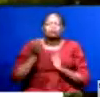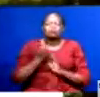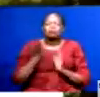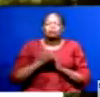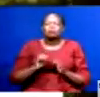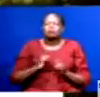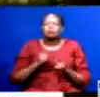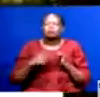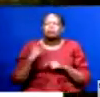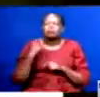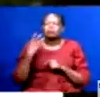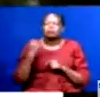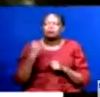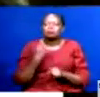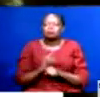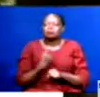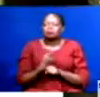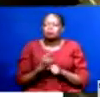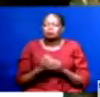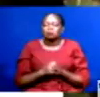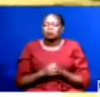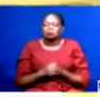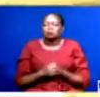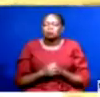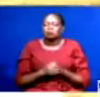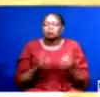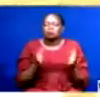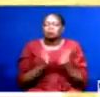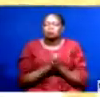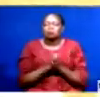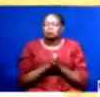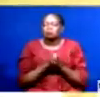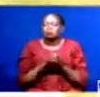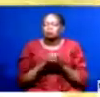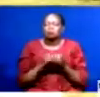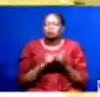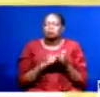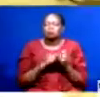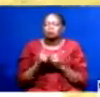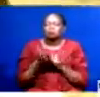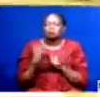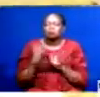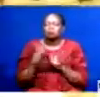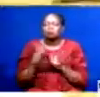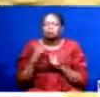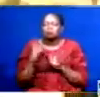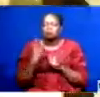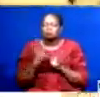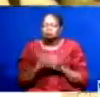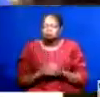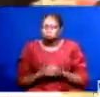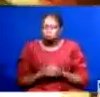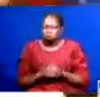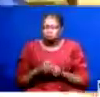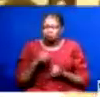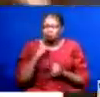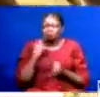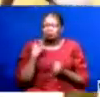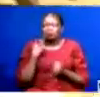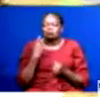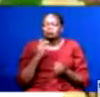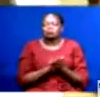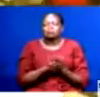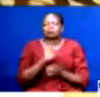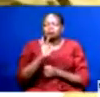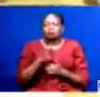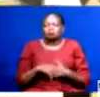50 minutes 37.4 seconds. She crossed the line ahead of Jeruto Kipsang and Bensi Cheruiyot, who settled for second and third